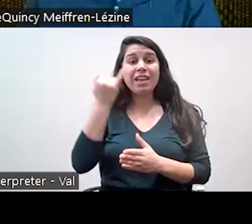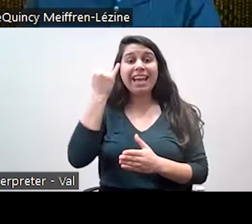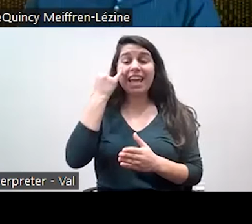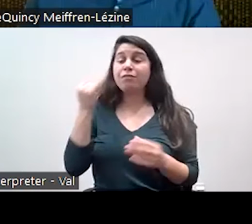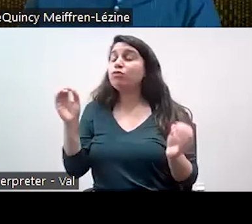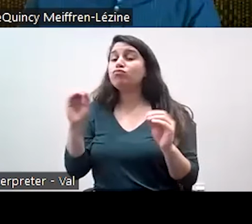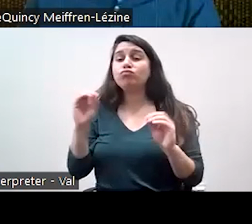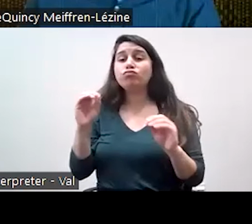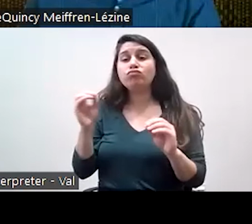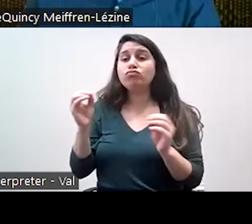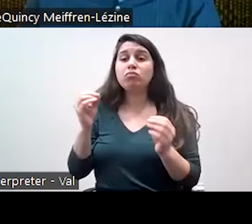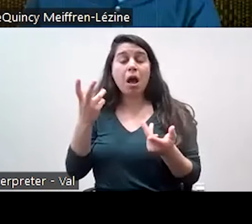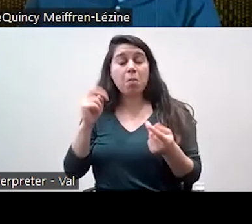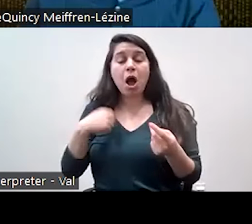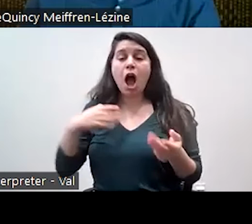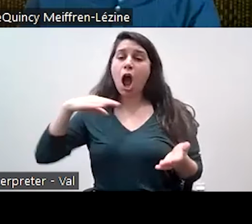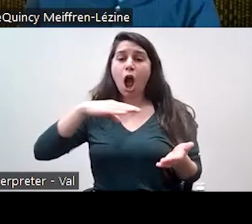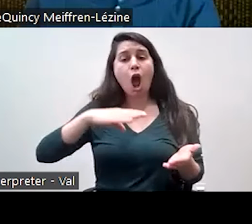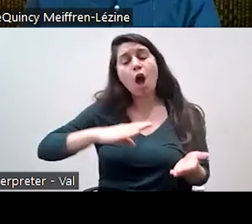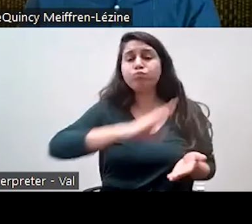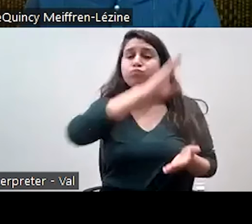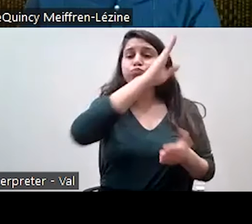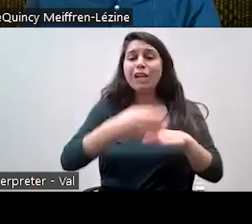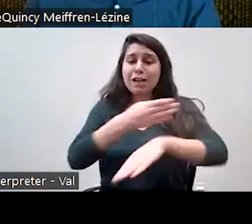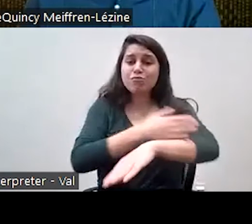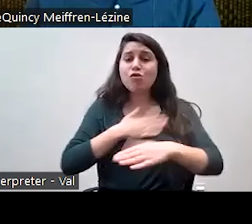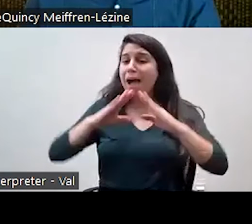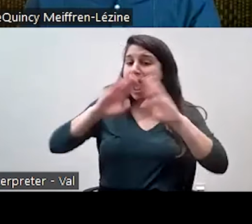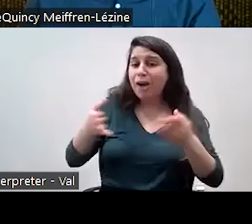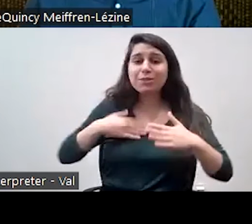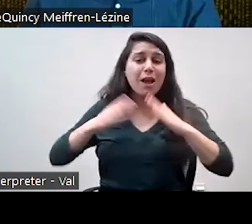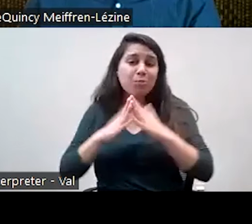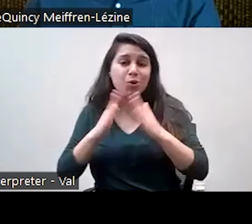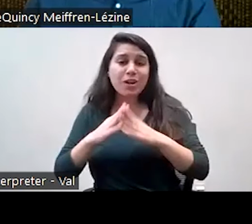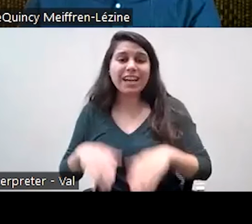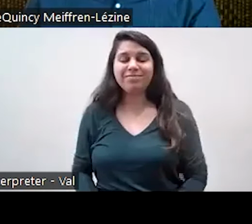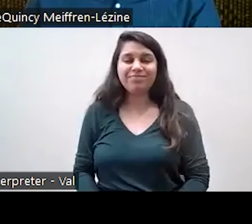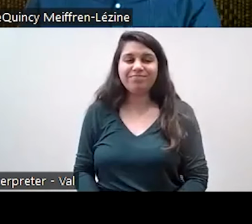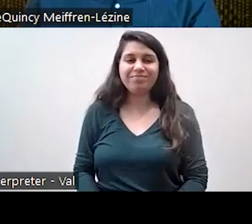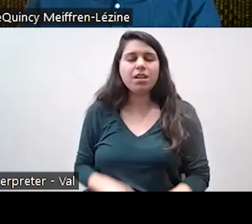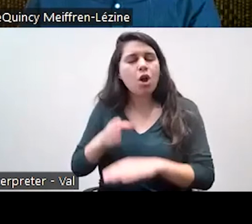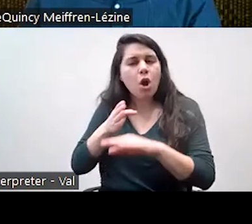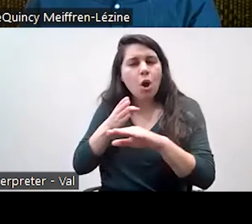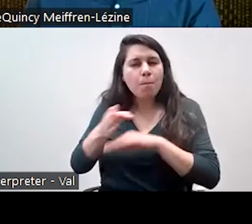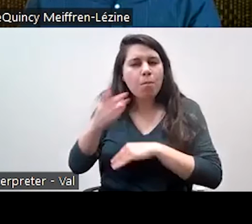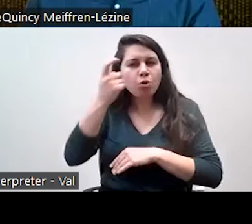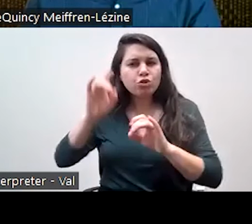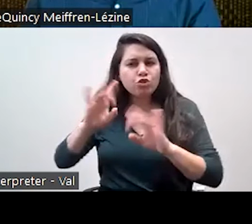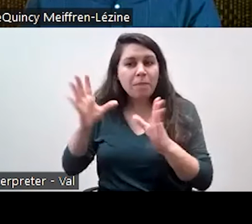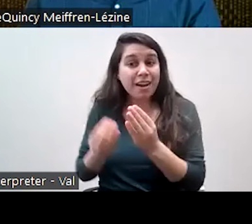and they just decided to improve their house or improve their community. Post-traumatic growth is what happens